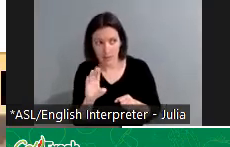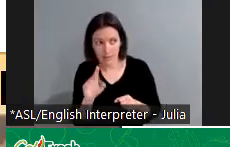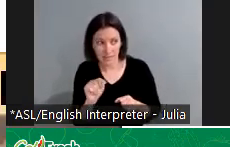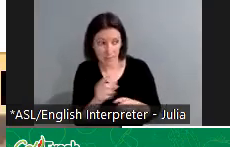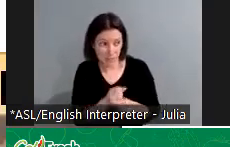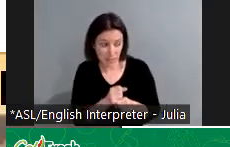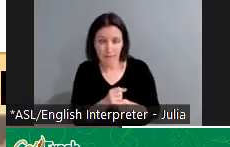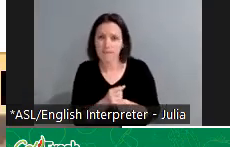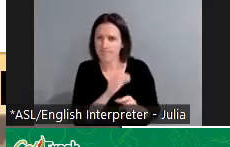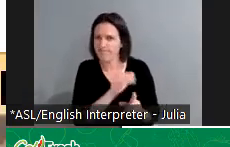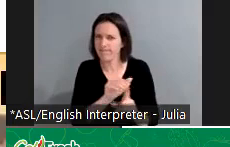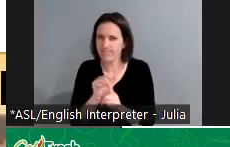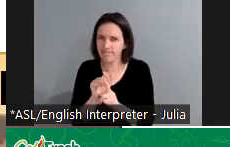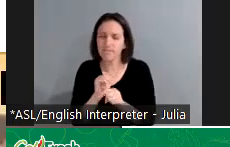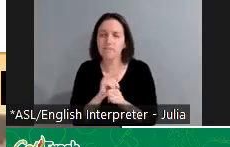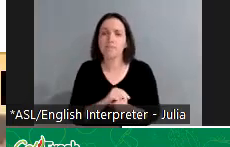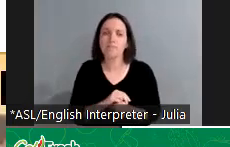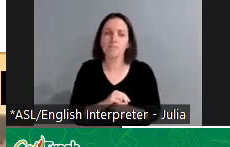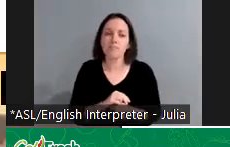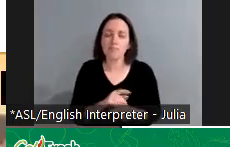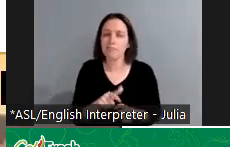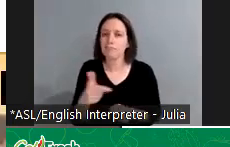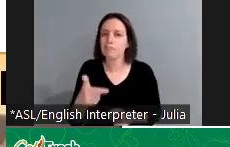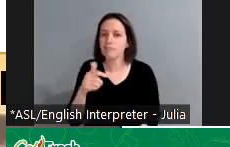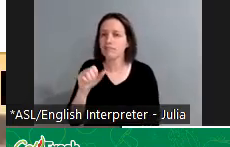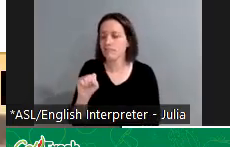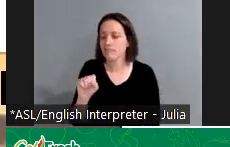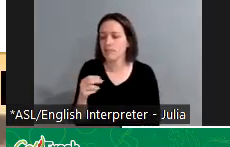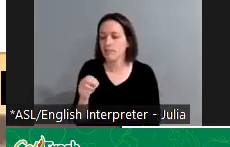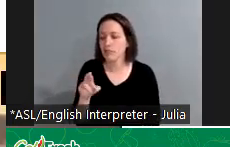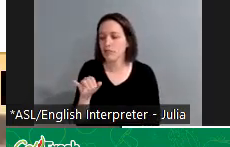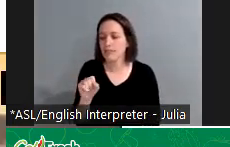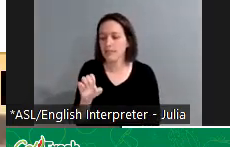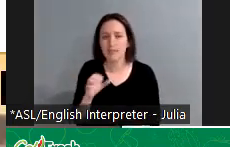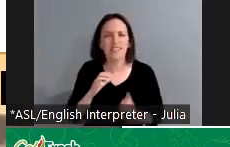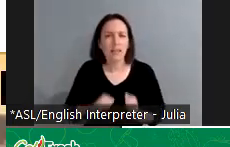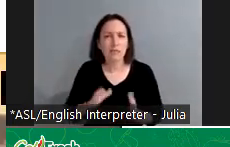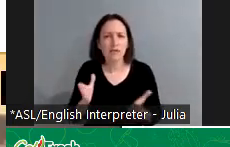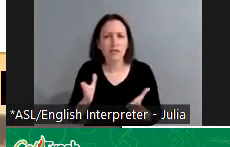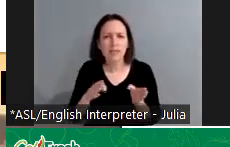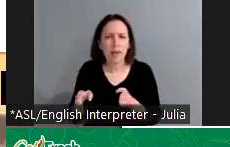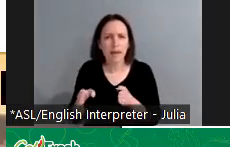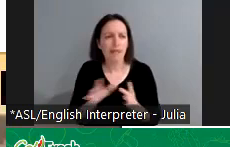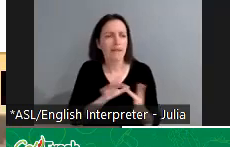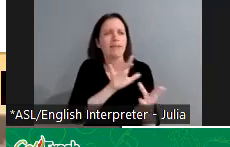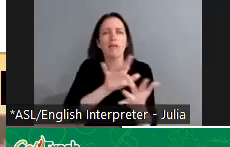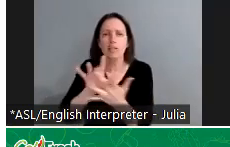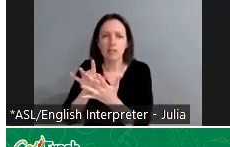And now I will go ahead and turn it over to Sharice to discuss our customer service plan and outreach plan for